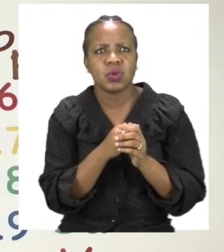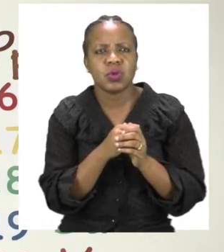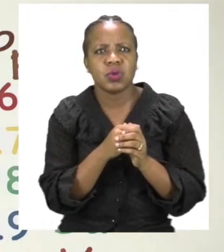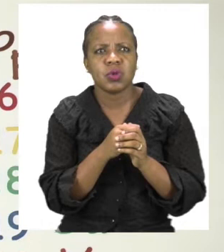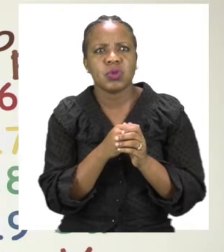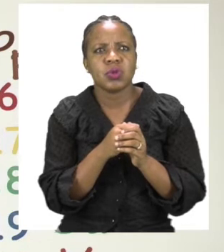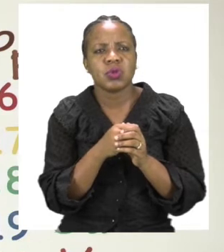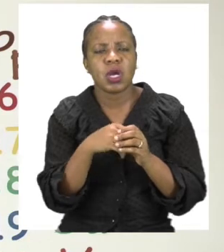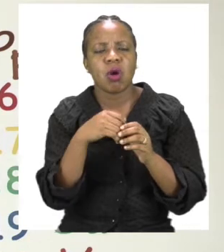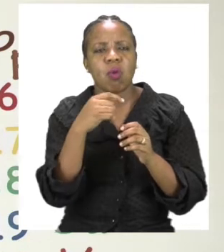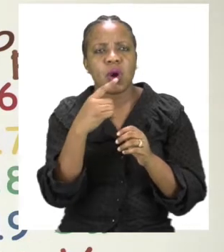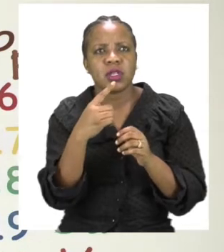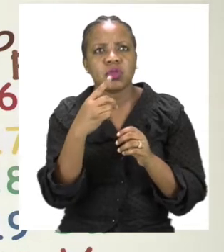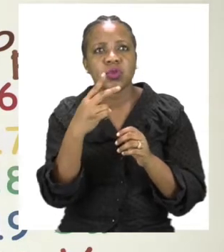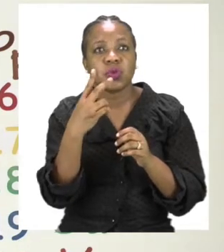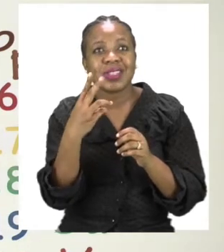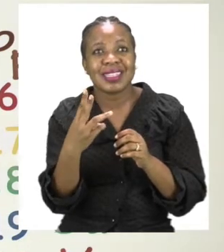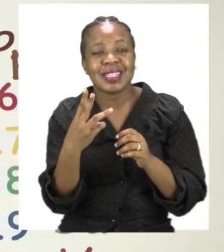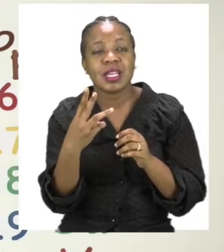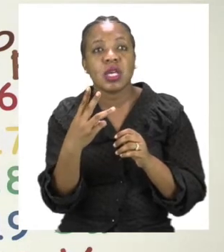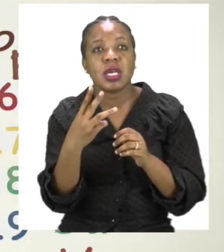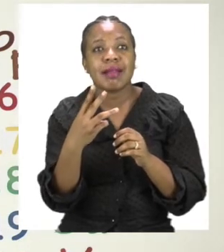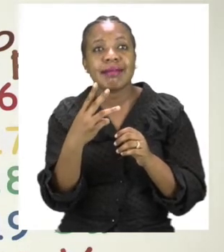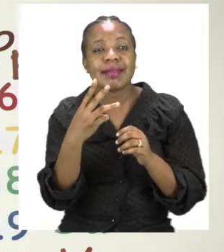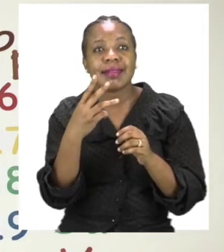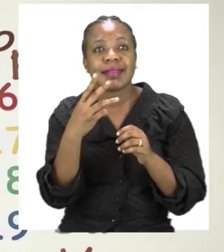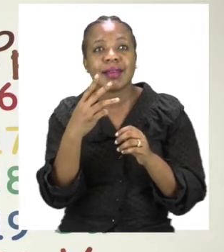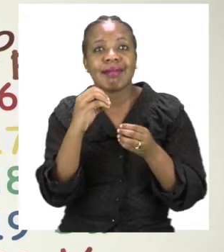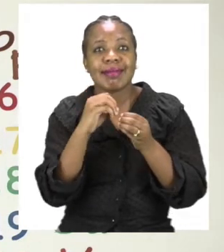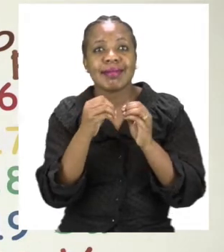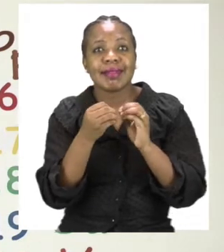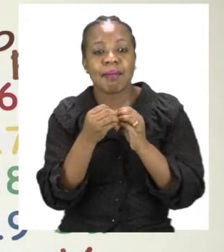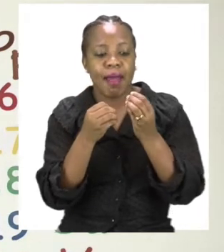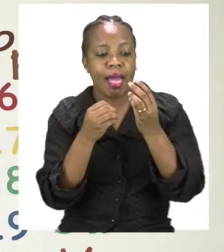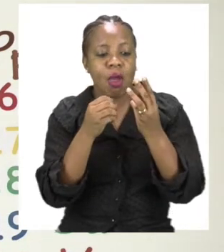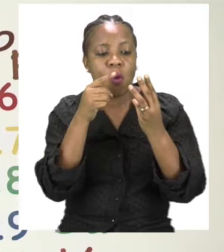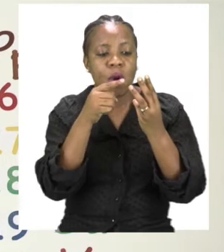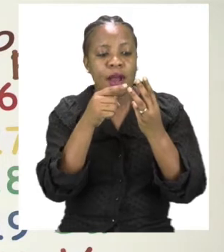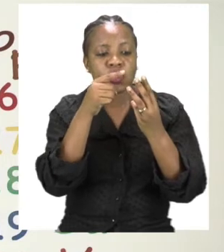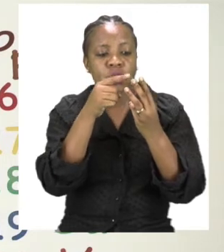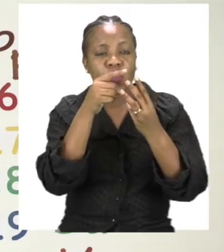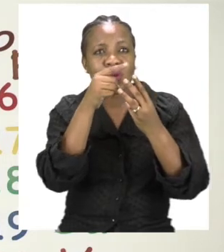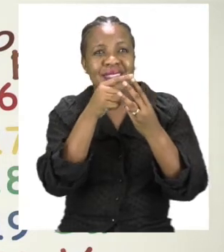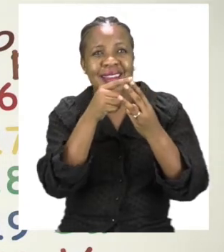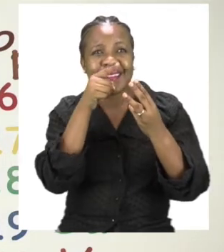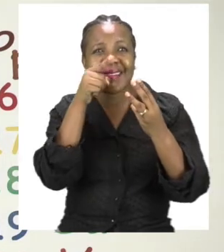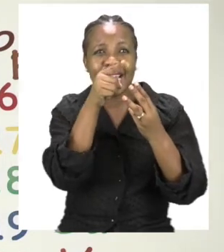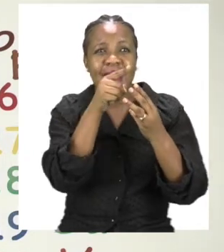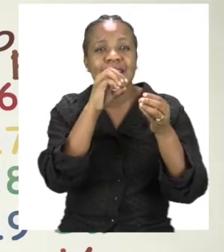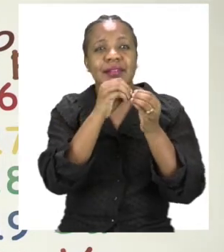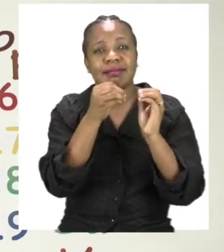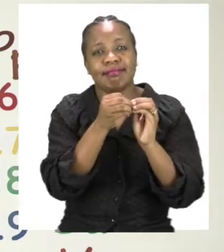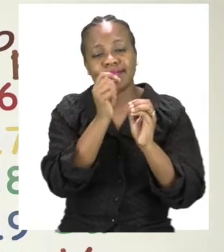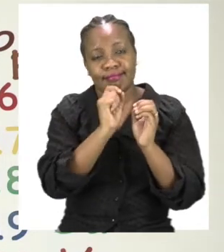2, 3. The number that we land on, boys and girls, is the one we are supposed to write. So